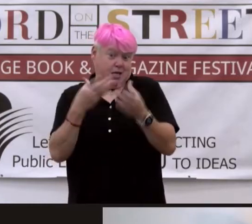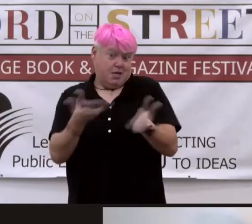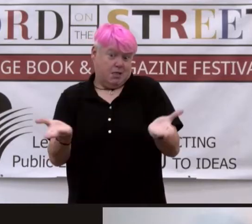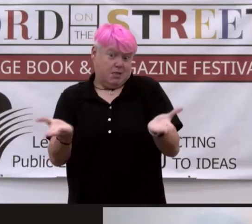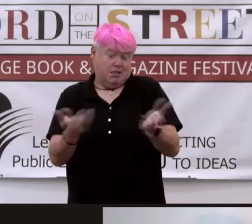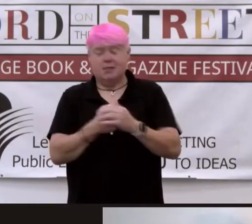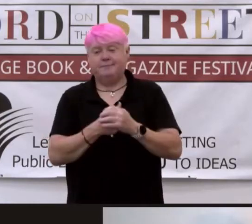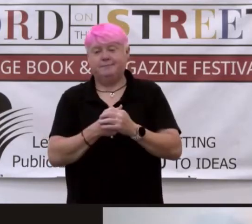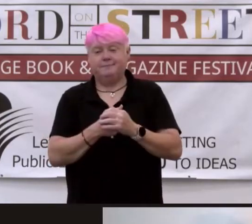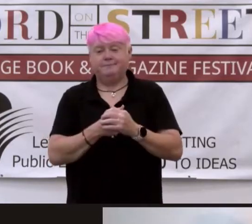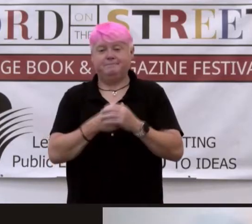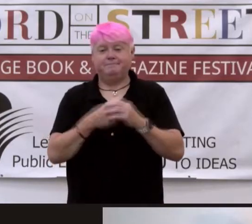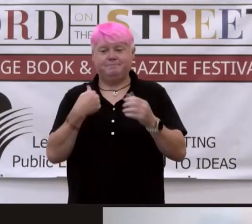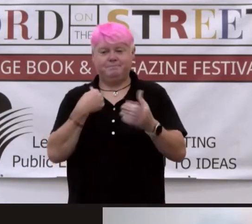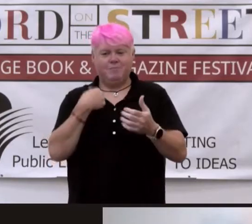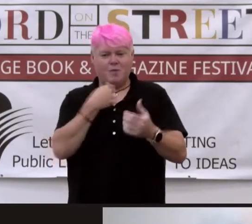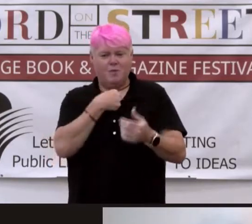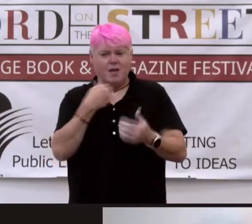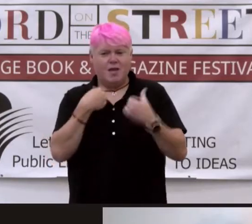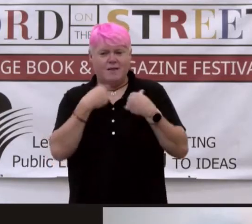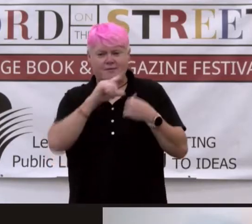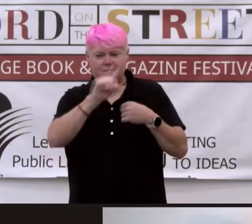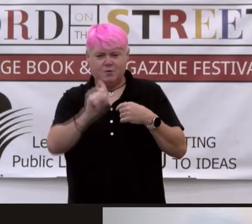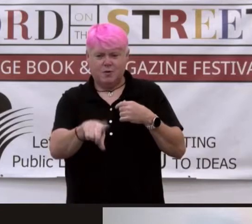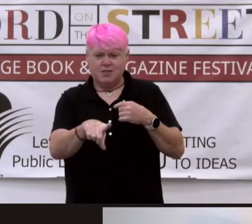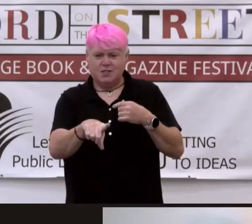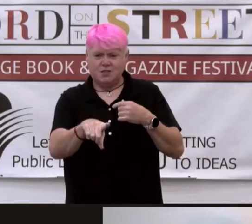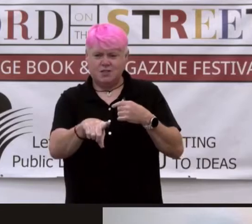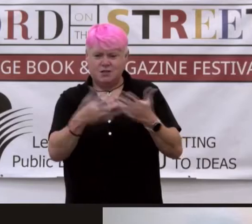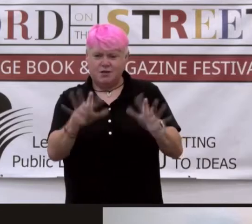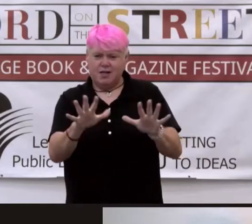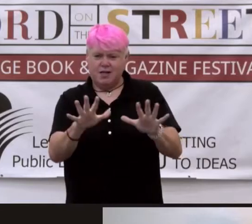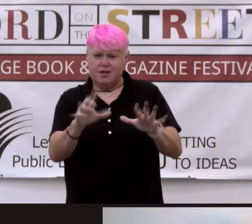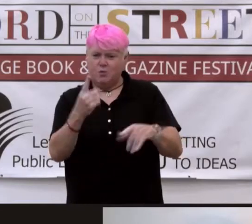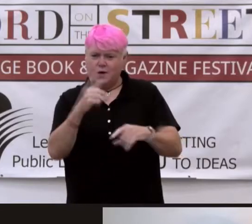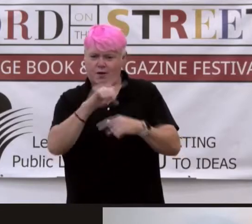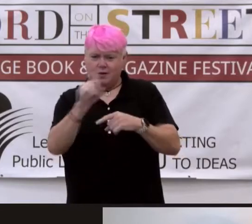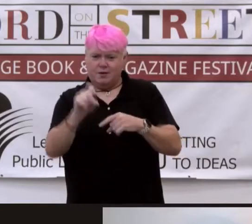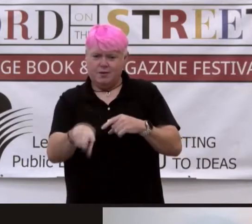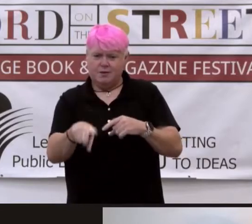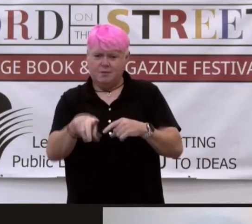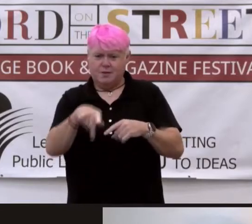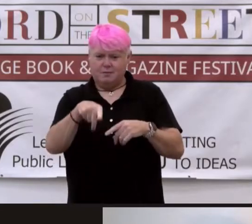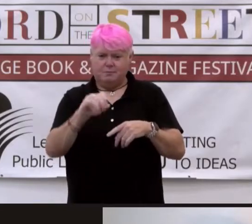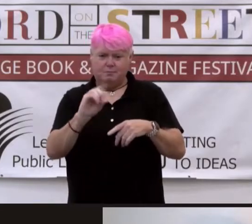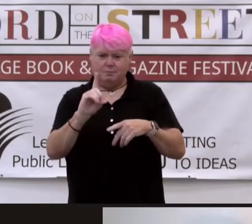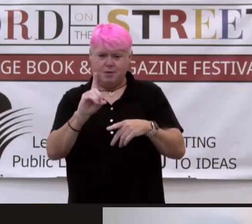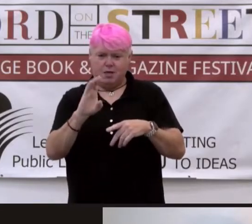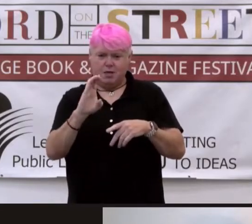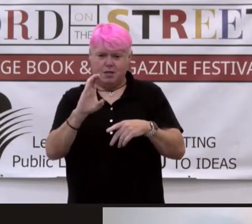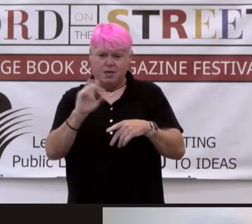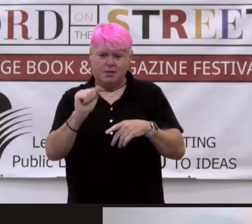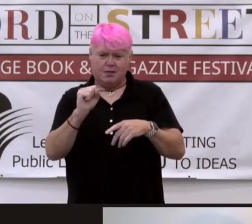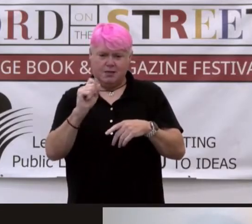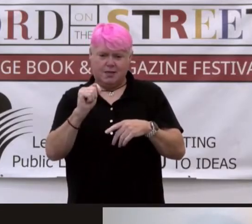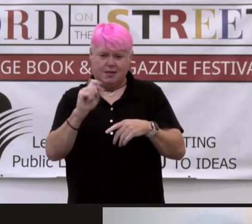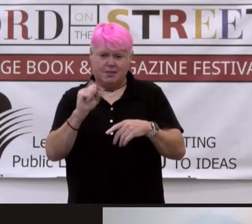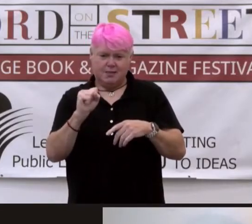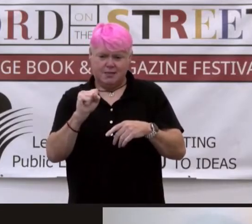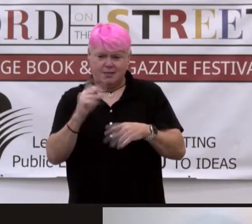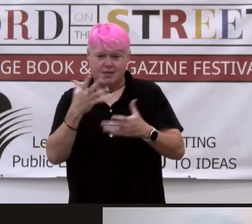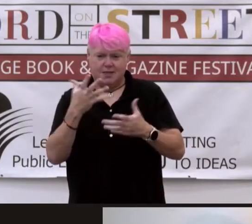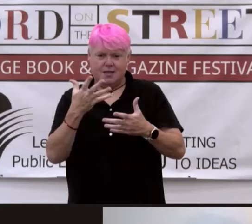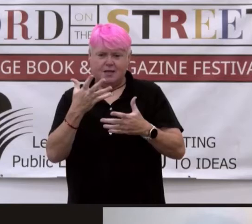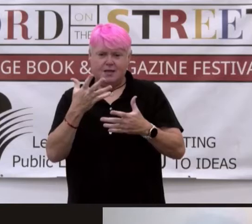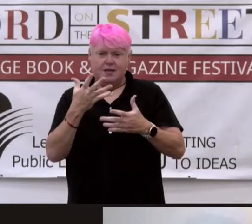So we have a couple questions already. Wow. One of the questions is about the podcast that accompanied Sadie. So there was an actual